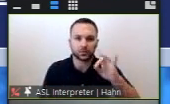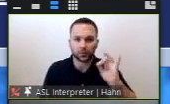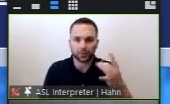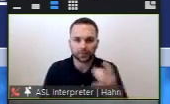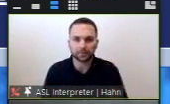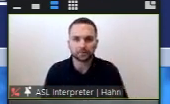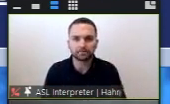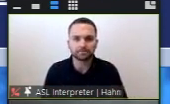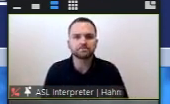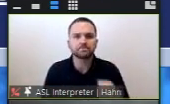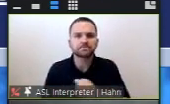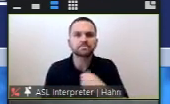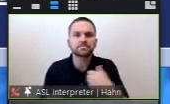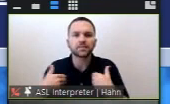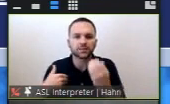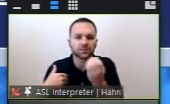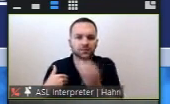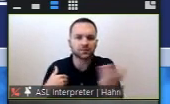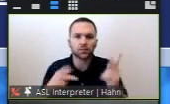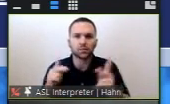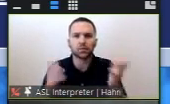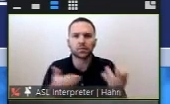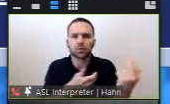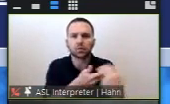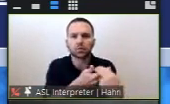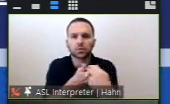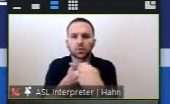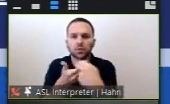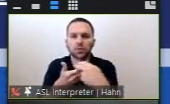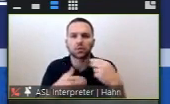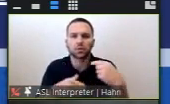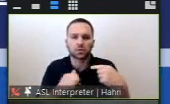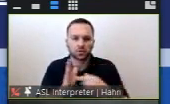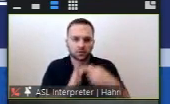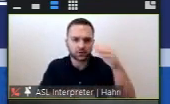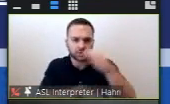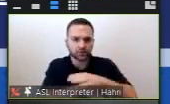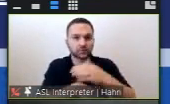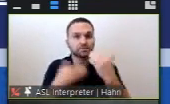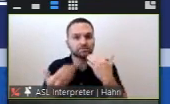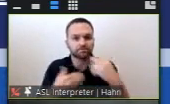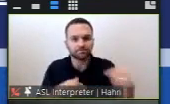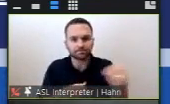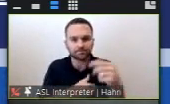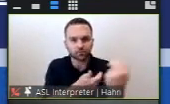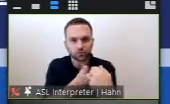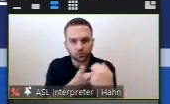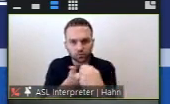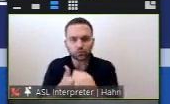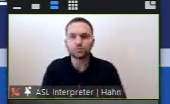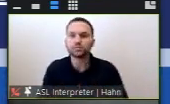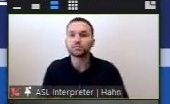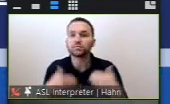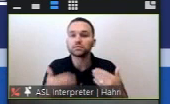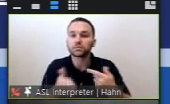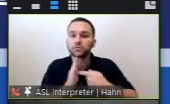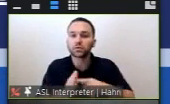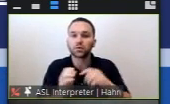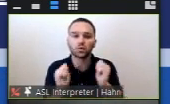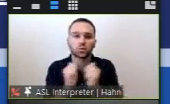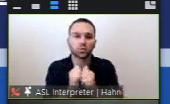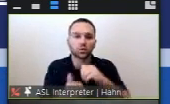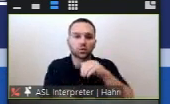of people here on our call with us this afternoon. Thank you for joining us. And we're going to get started with Dr. Rachel Herlihy, the